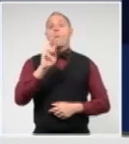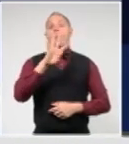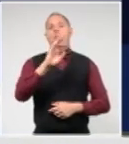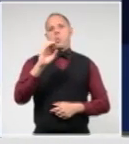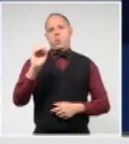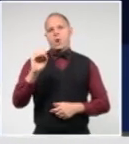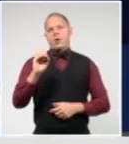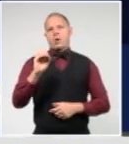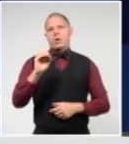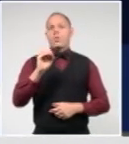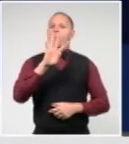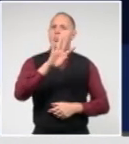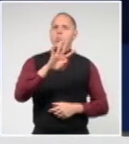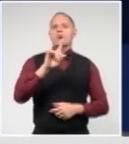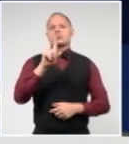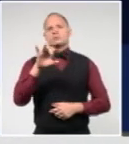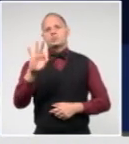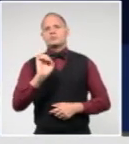106 from Cienfuegos,